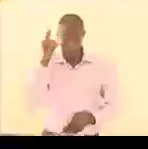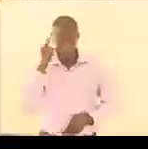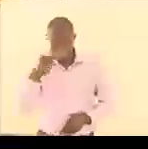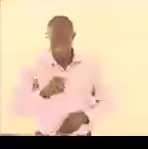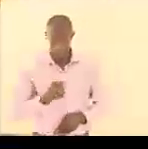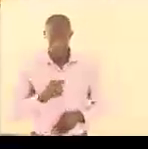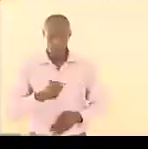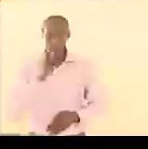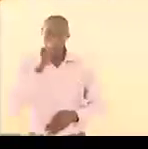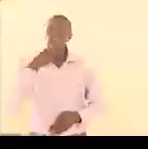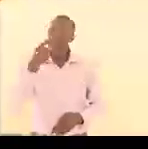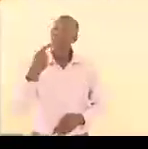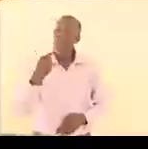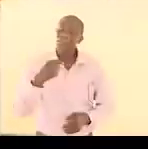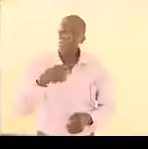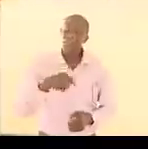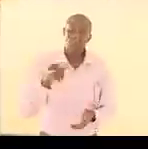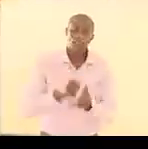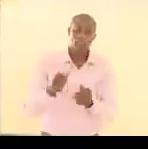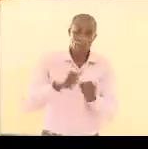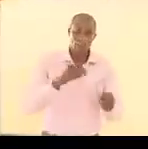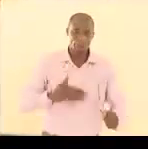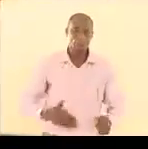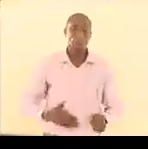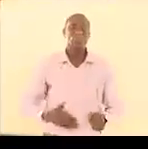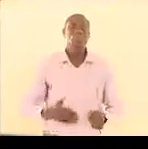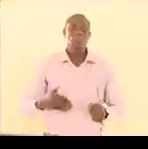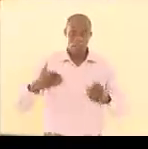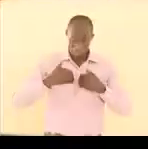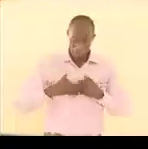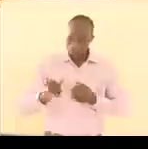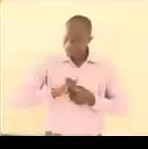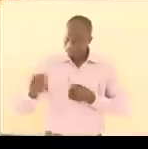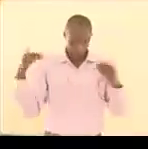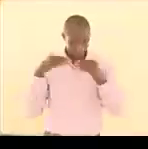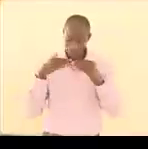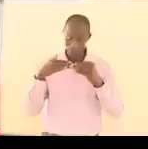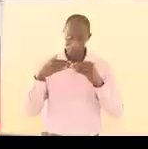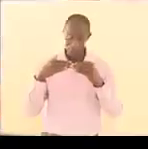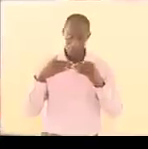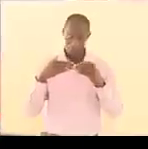And understand me, I am not saying everybody will have earned the same amount. No.